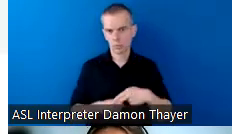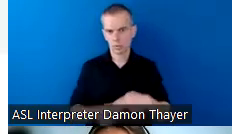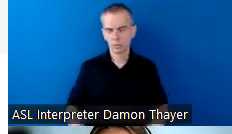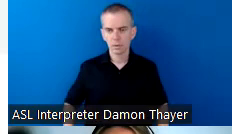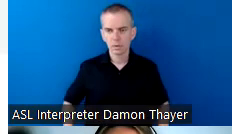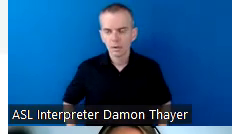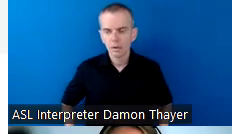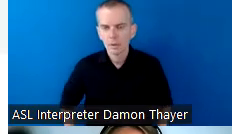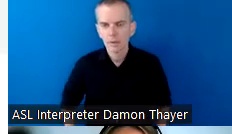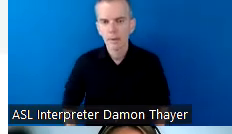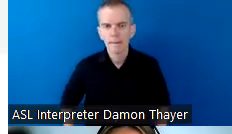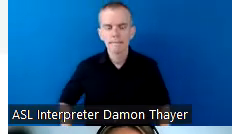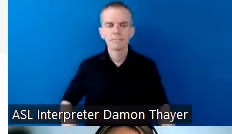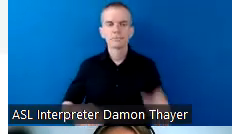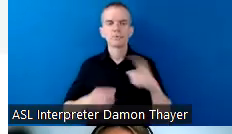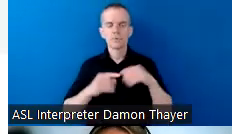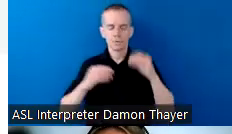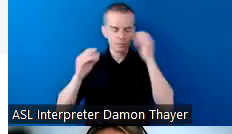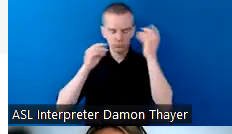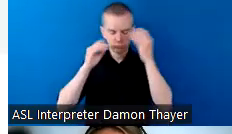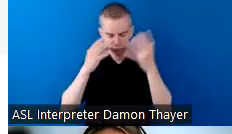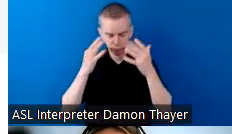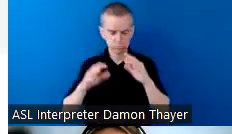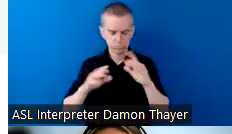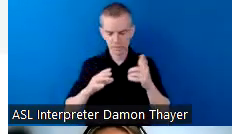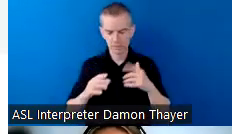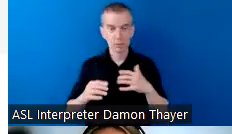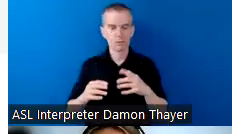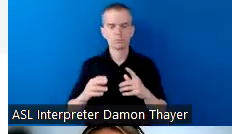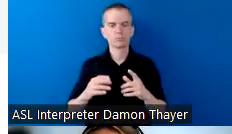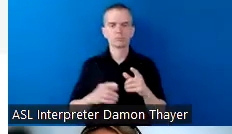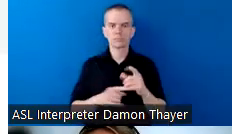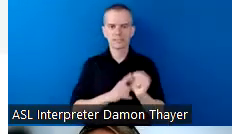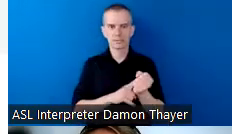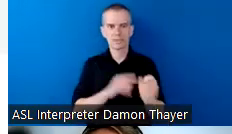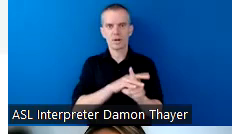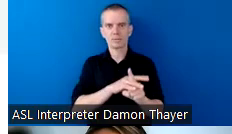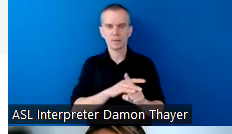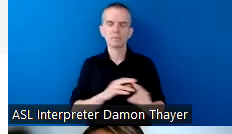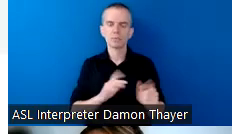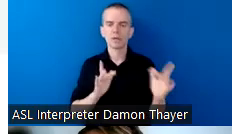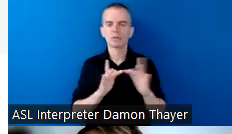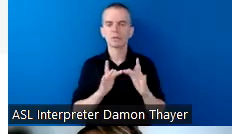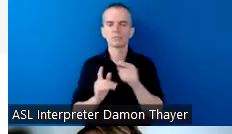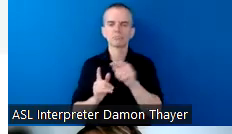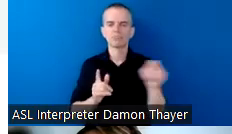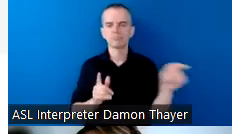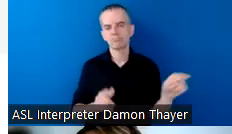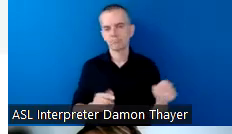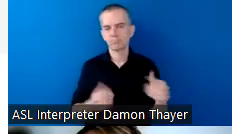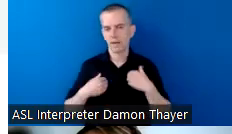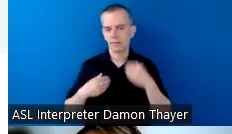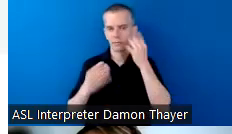get a chance to process all of this information or have a case to staff, you'll be able to reach out to those specific parties.